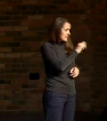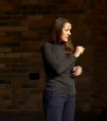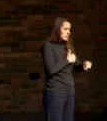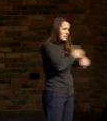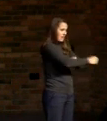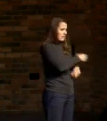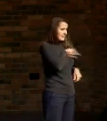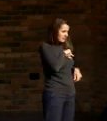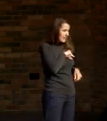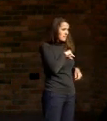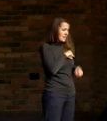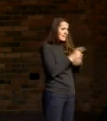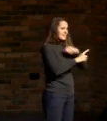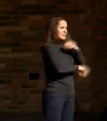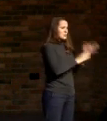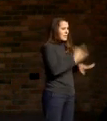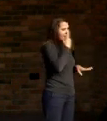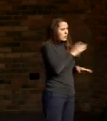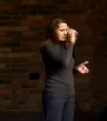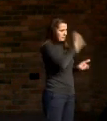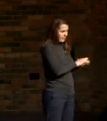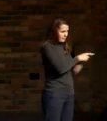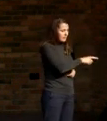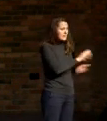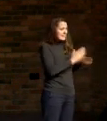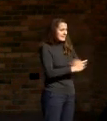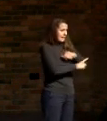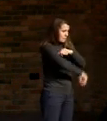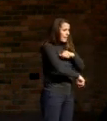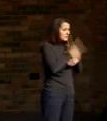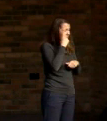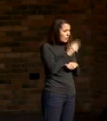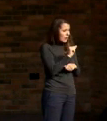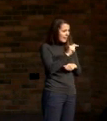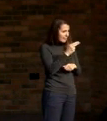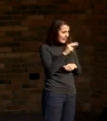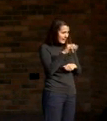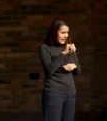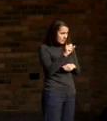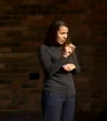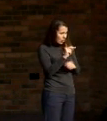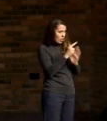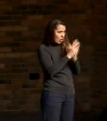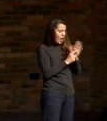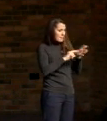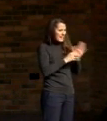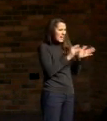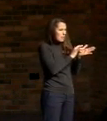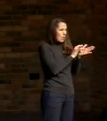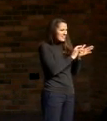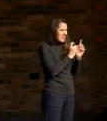sentenced to death for his belief, the death penalty of Athenian law, a poison